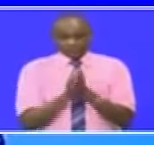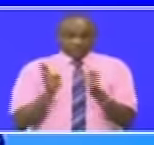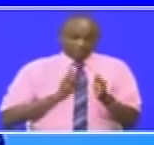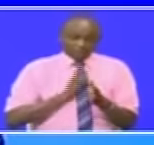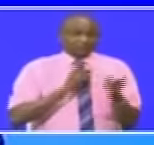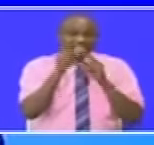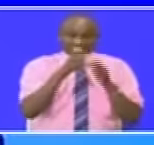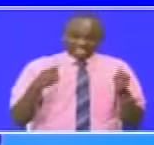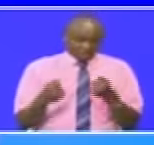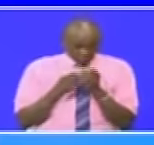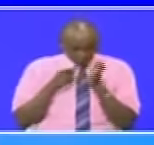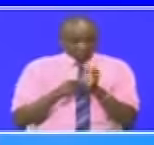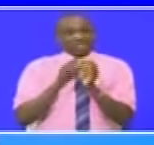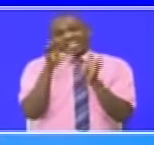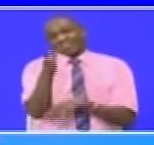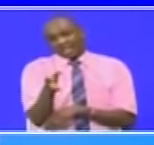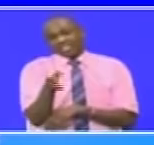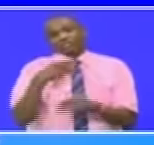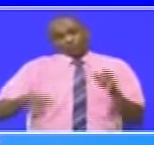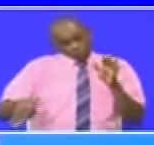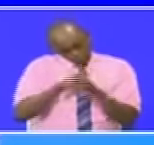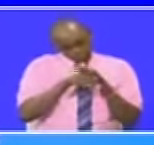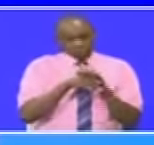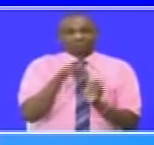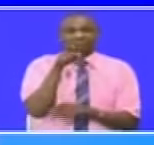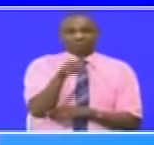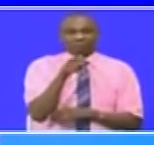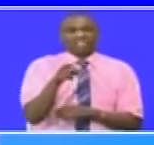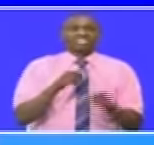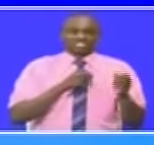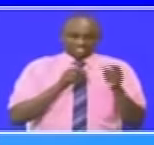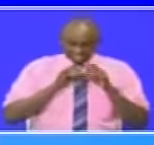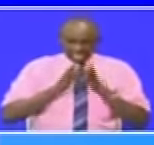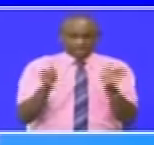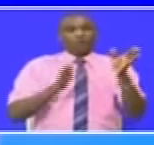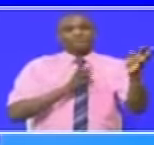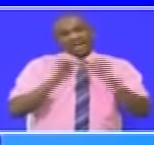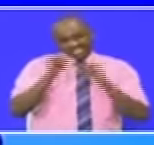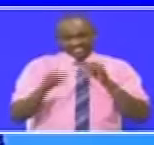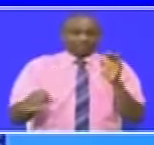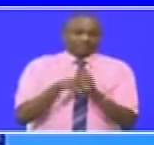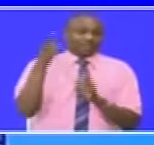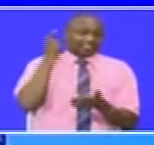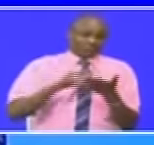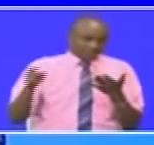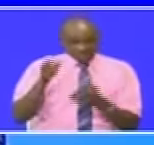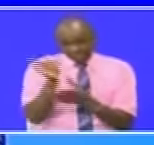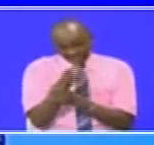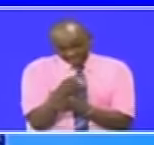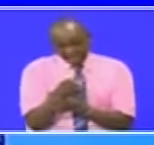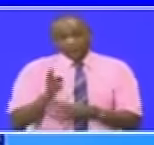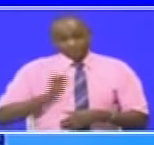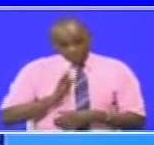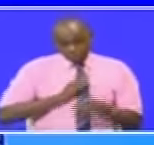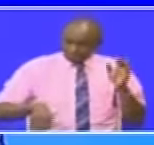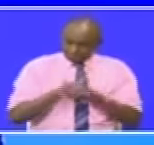Directors came to play over the decision to suspend the NIB General Manager Joseph Barasa. Last week on Thursday, the NIB Board